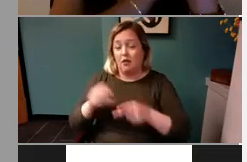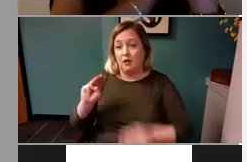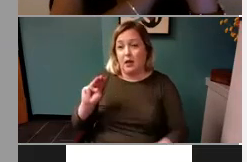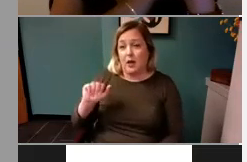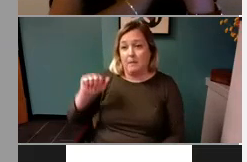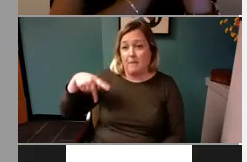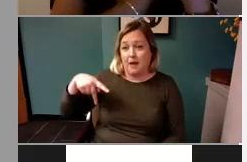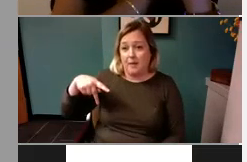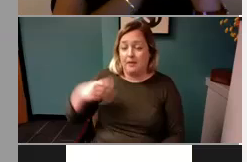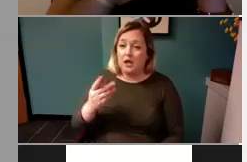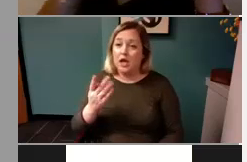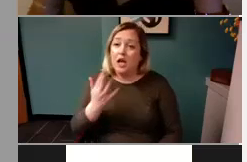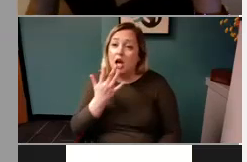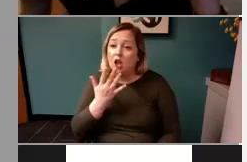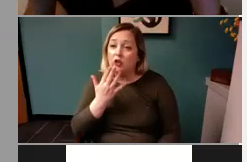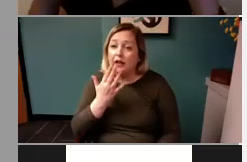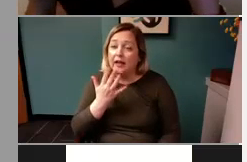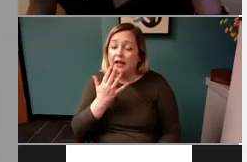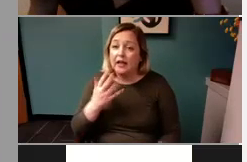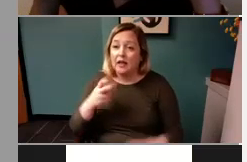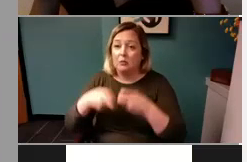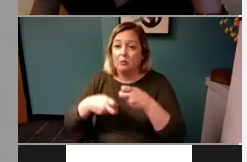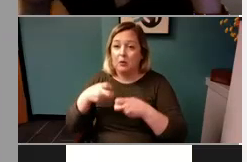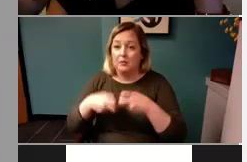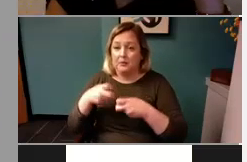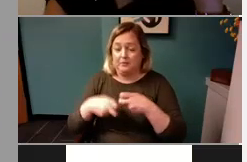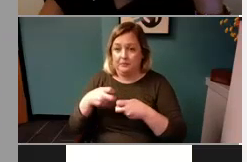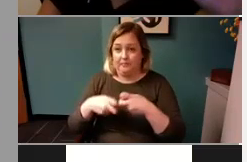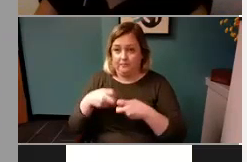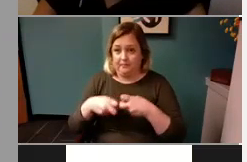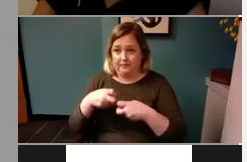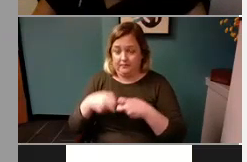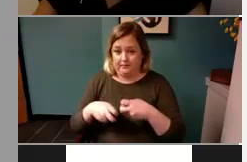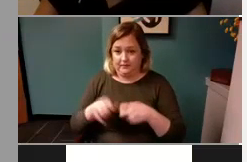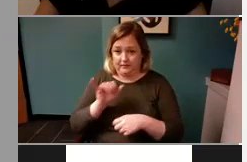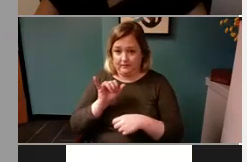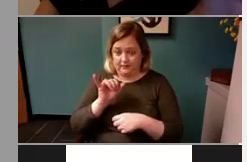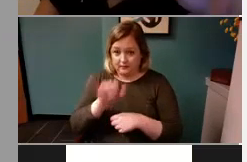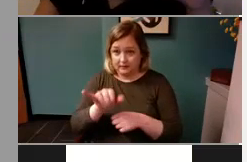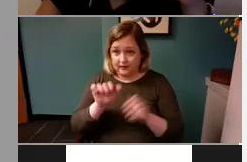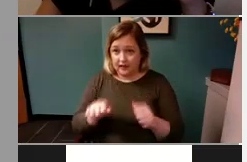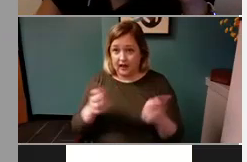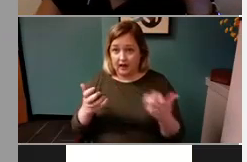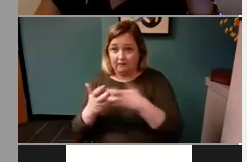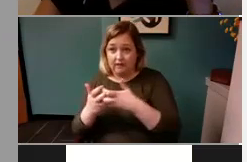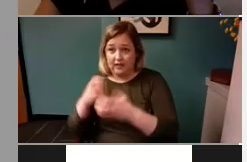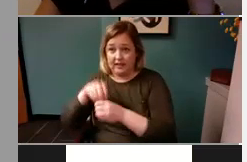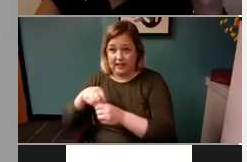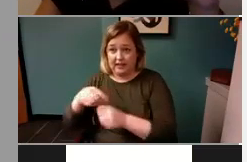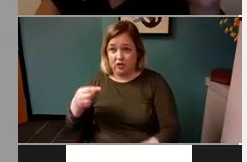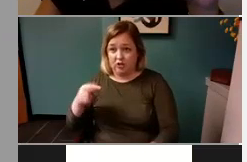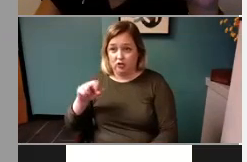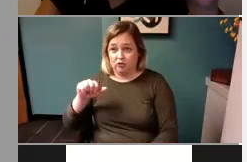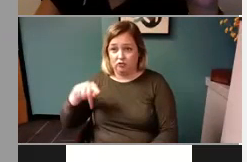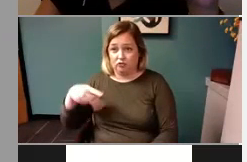particular problem is represented in a graph space, usually represented in a graph space where we